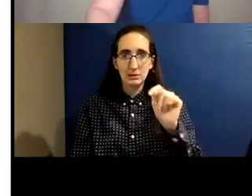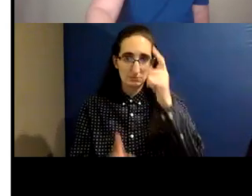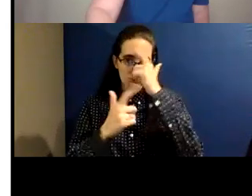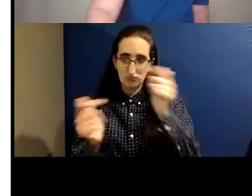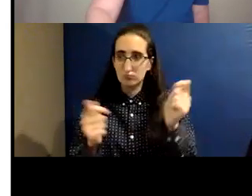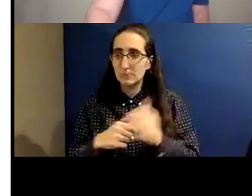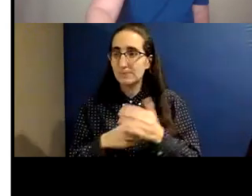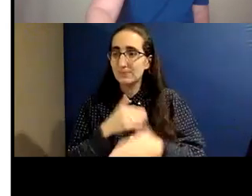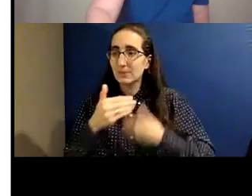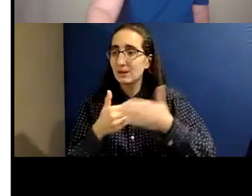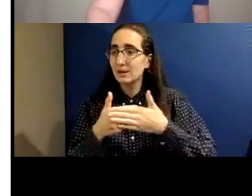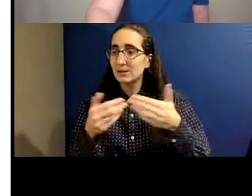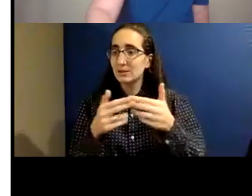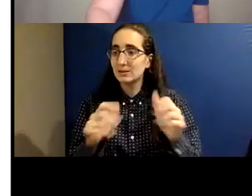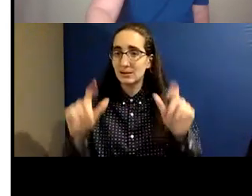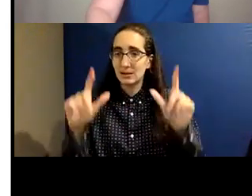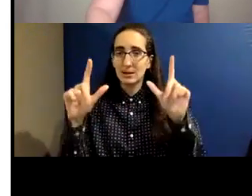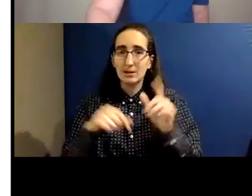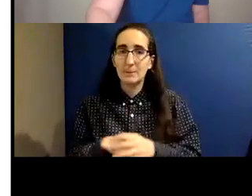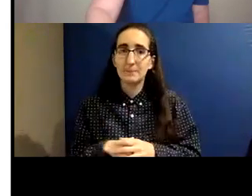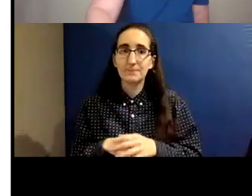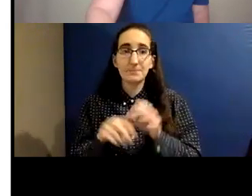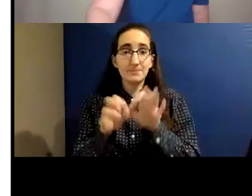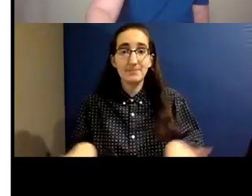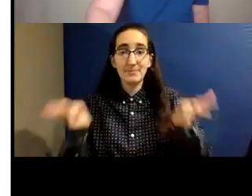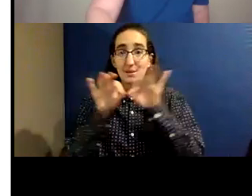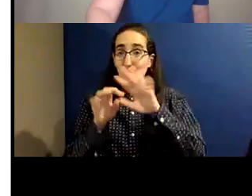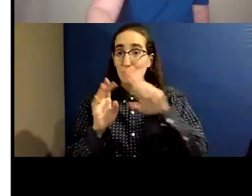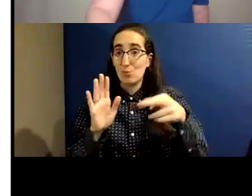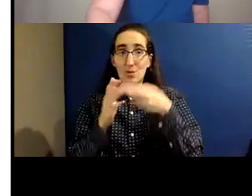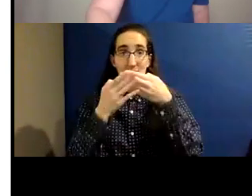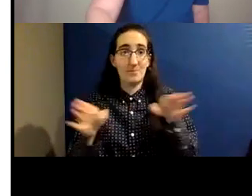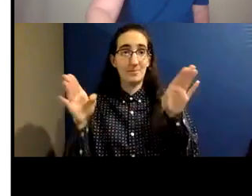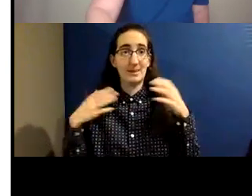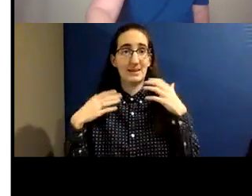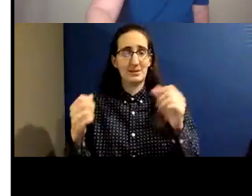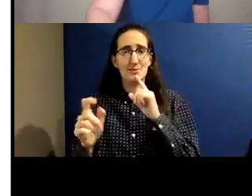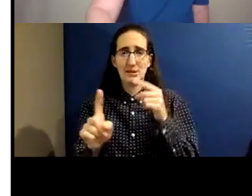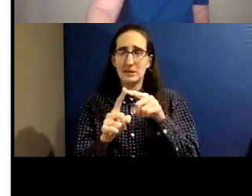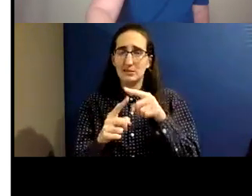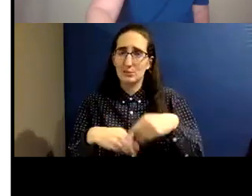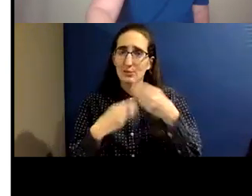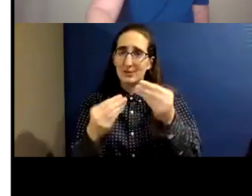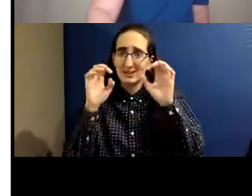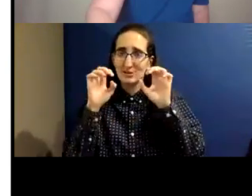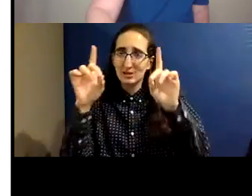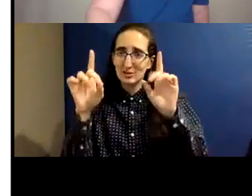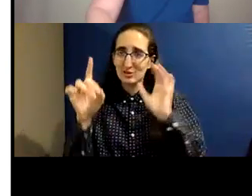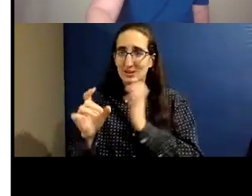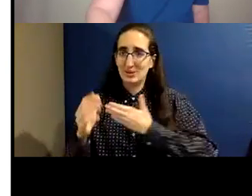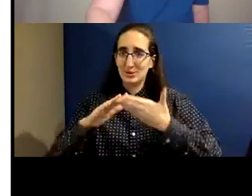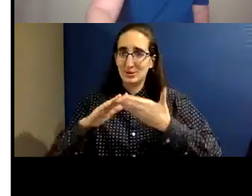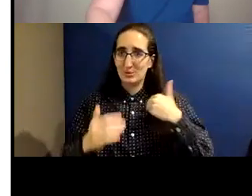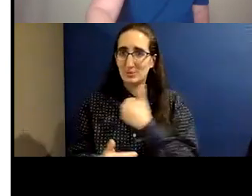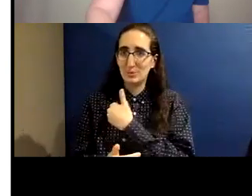And so the next slide, an important role of public health is really to provide education to our community